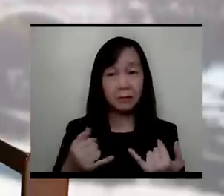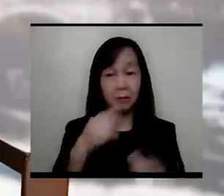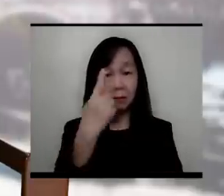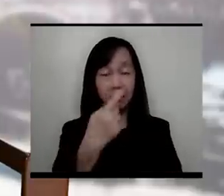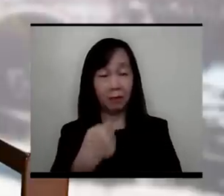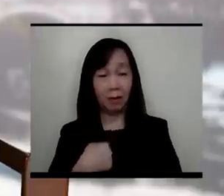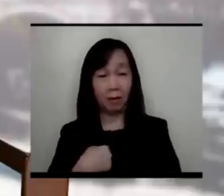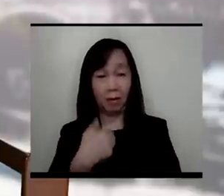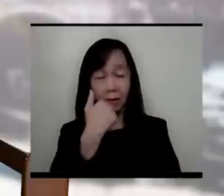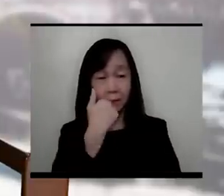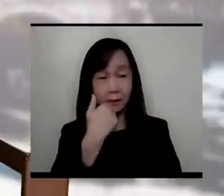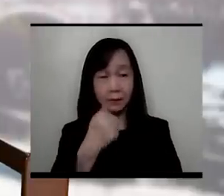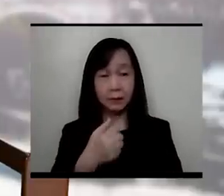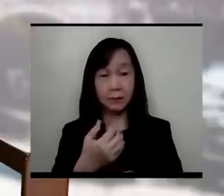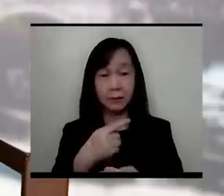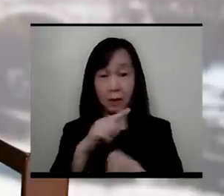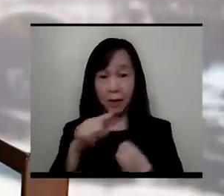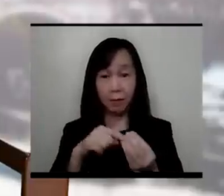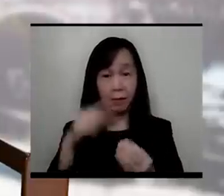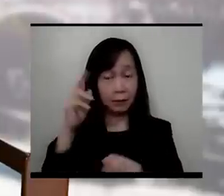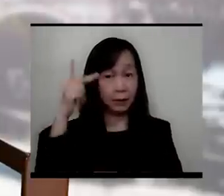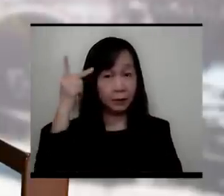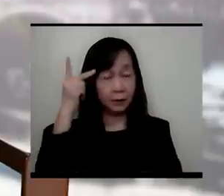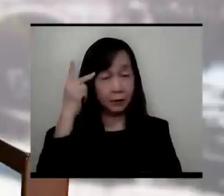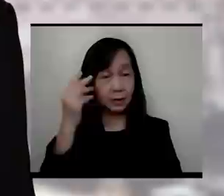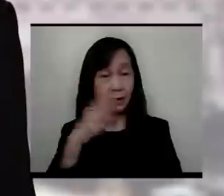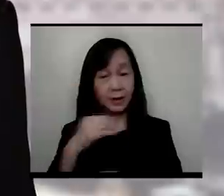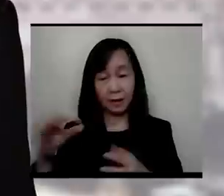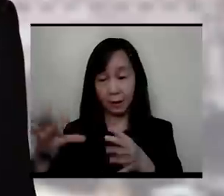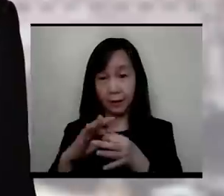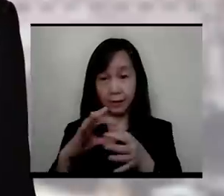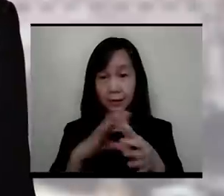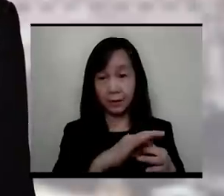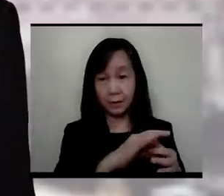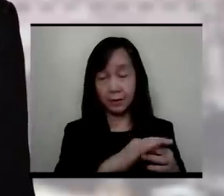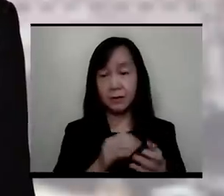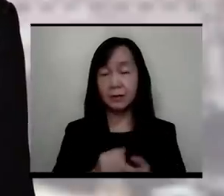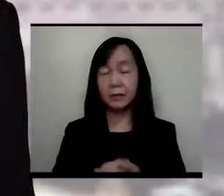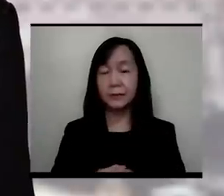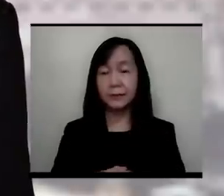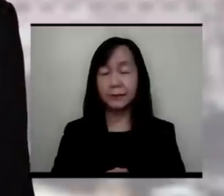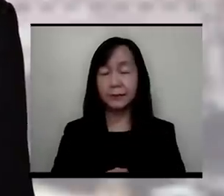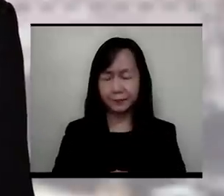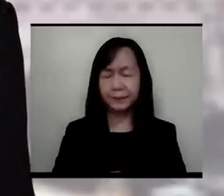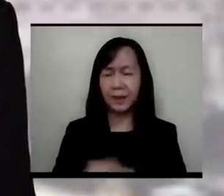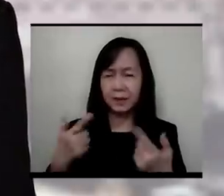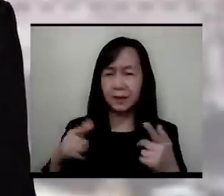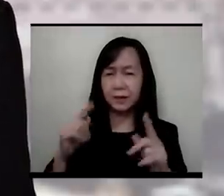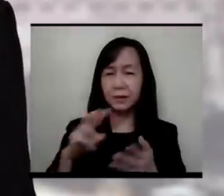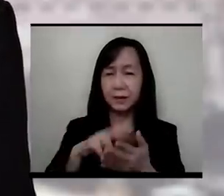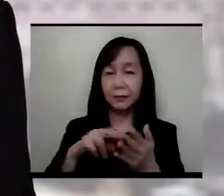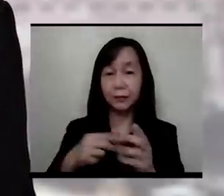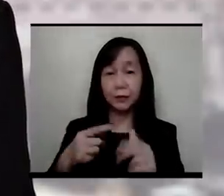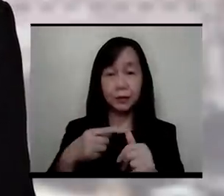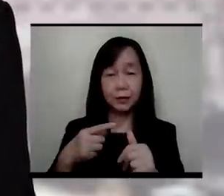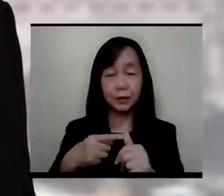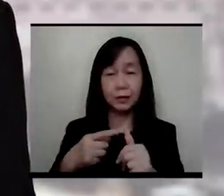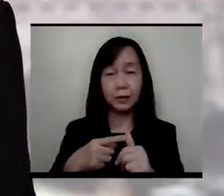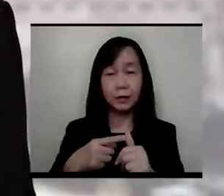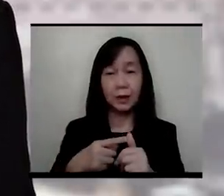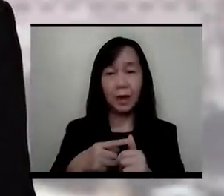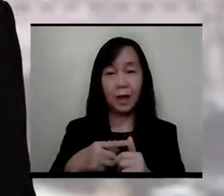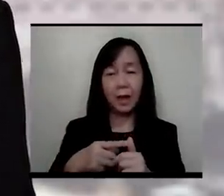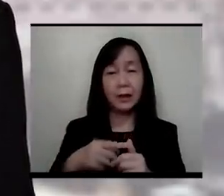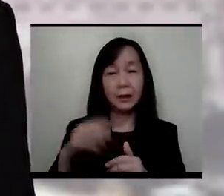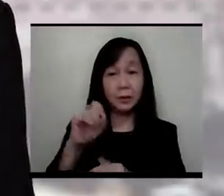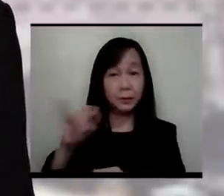that not about Politics and alliances? Let us read first What St. Cyprian thought About the